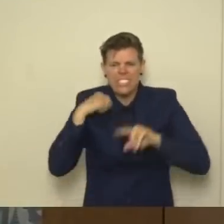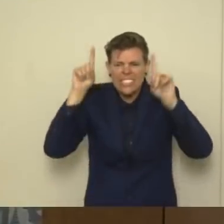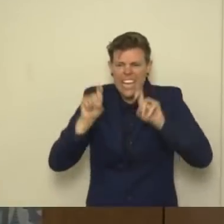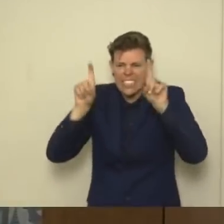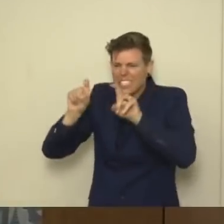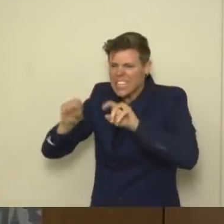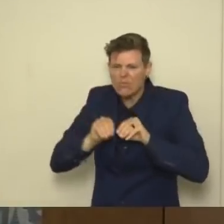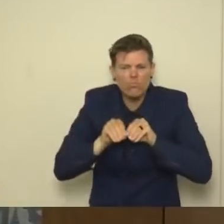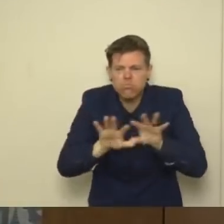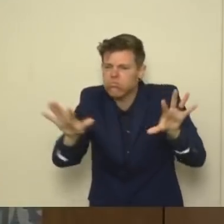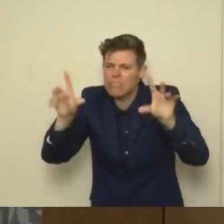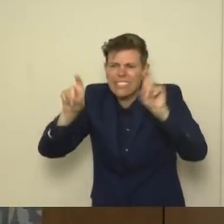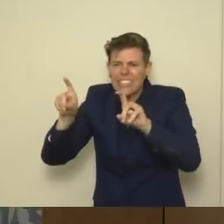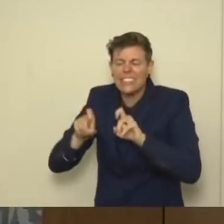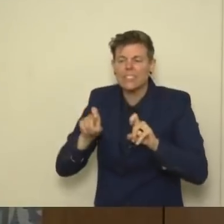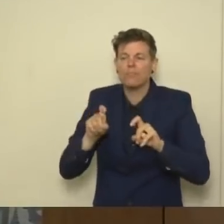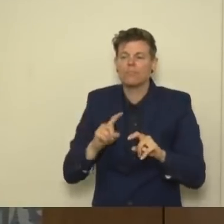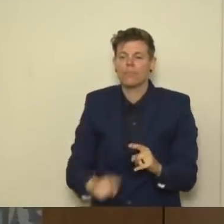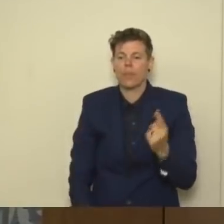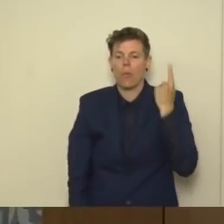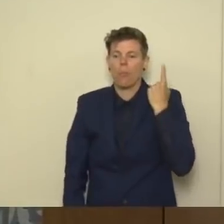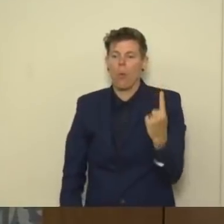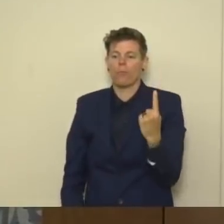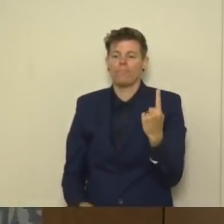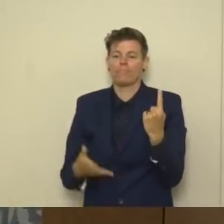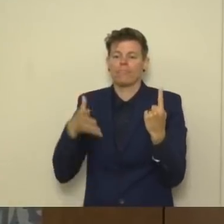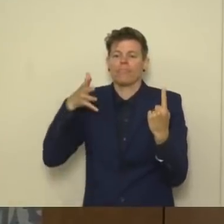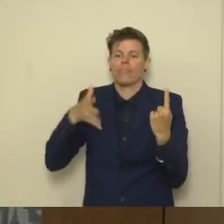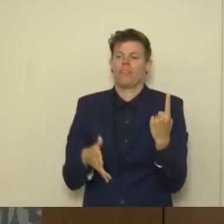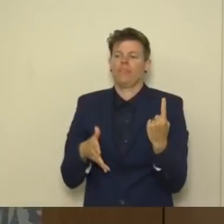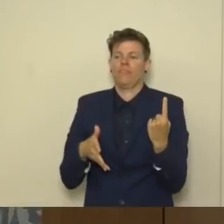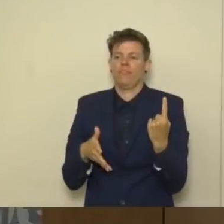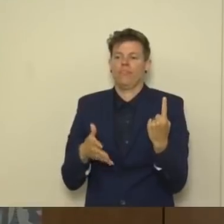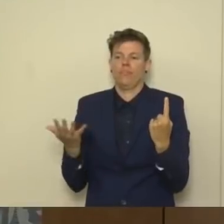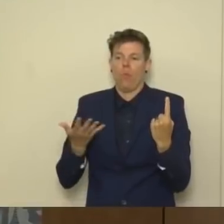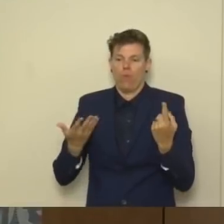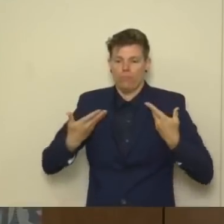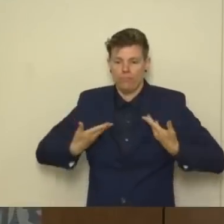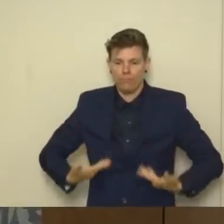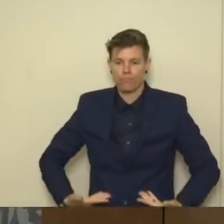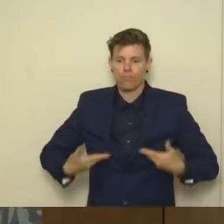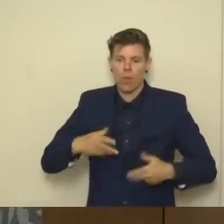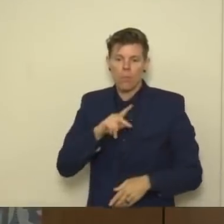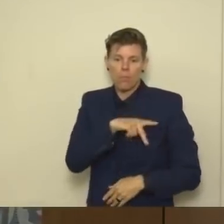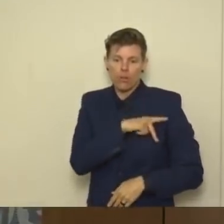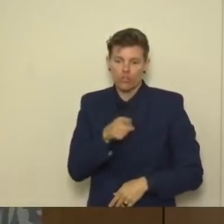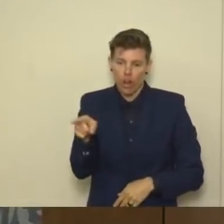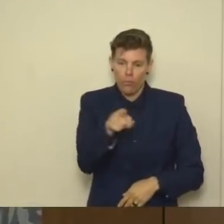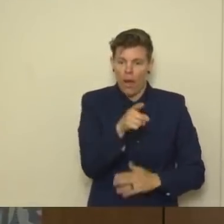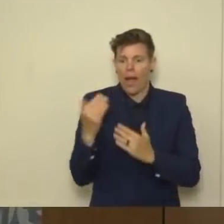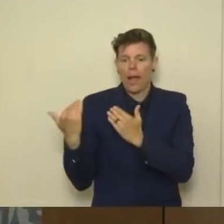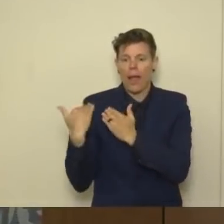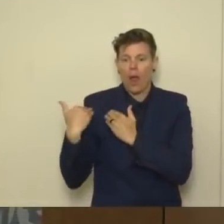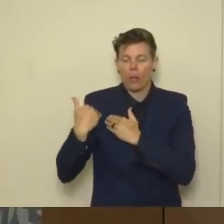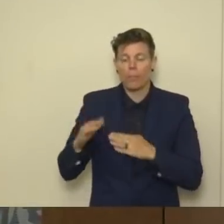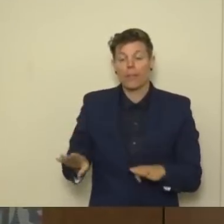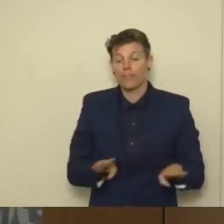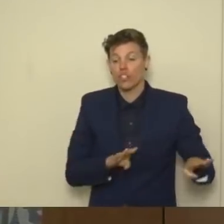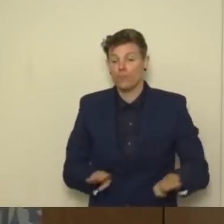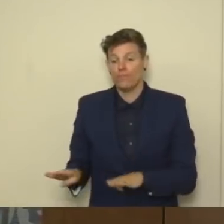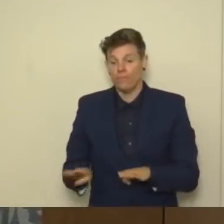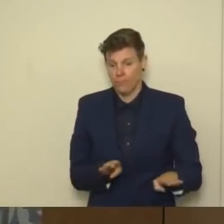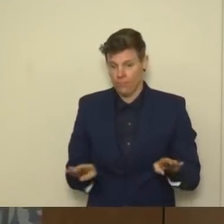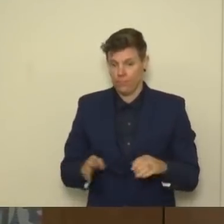not quite doing is our personal behaviors related to attacking